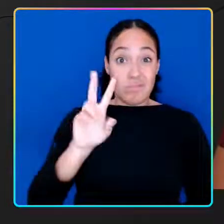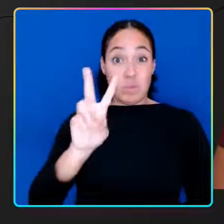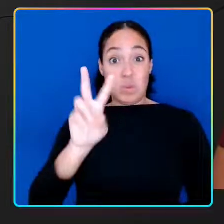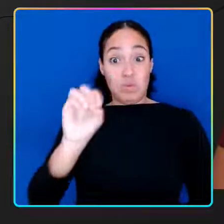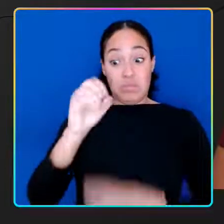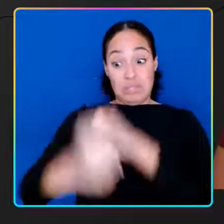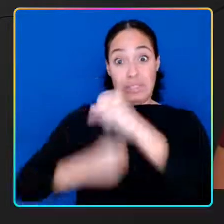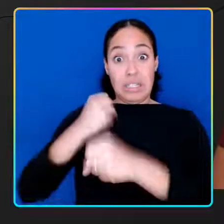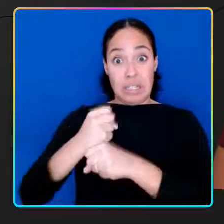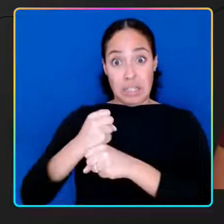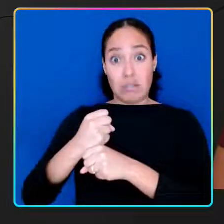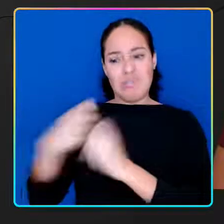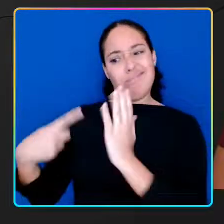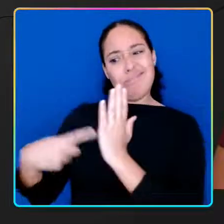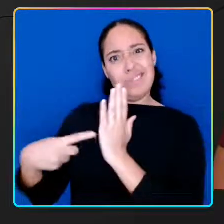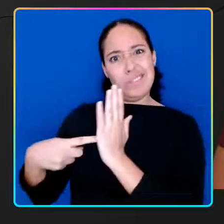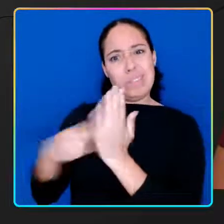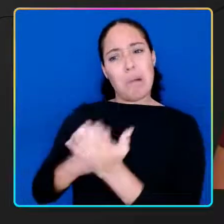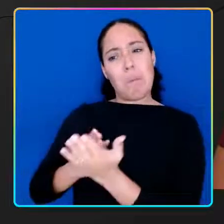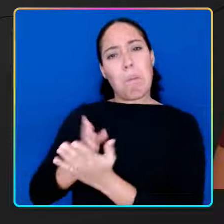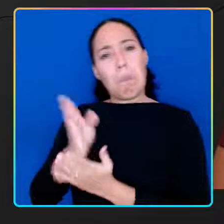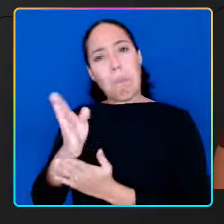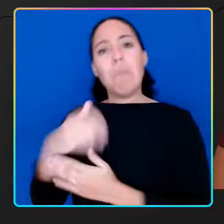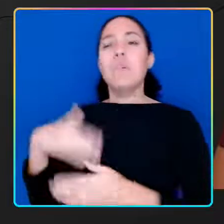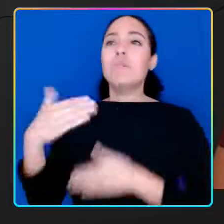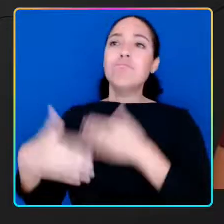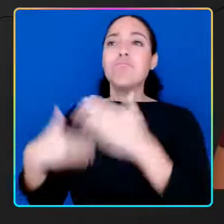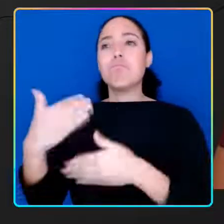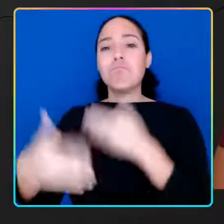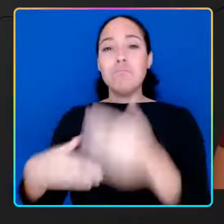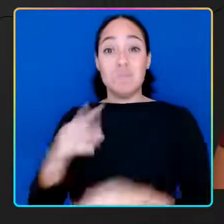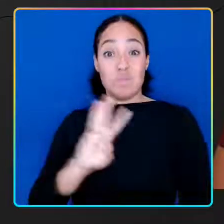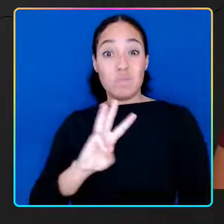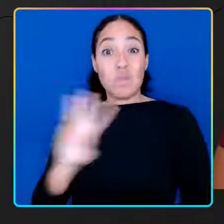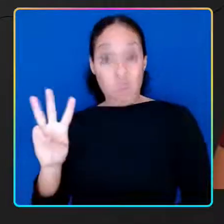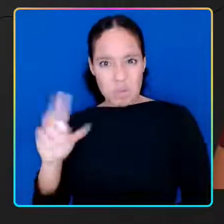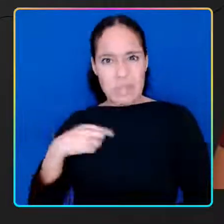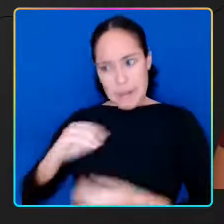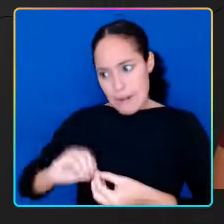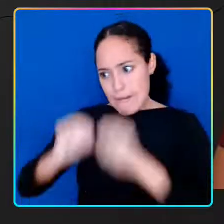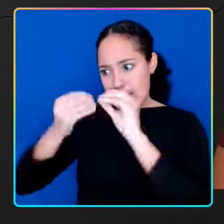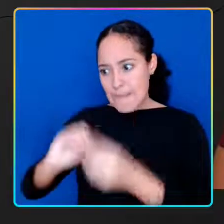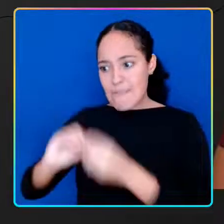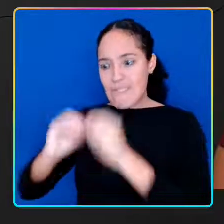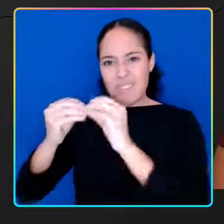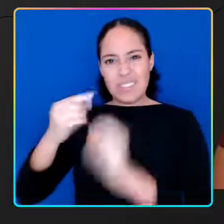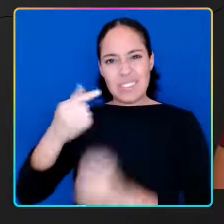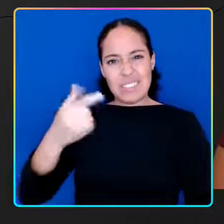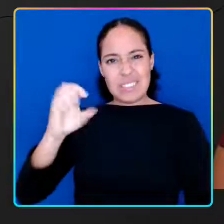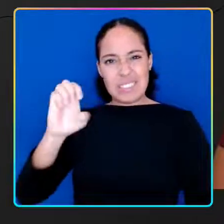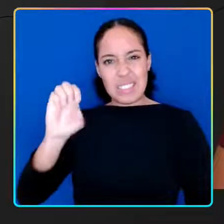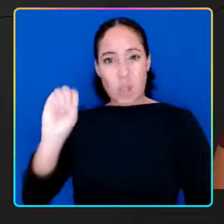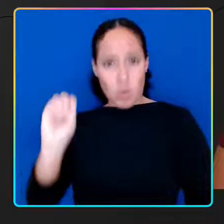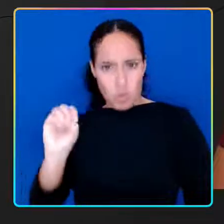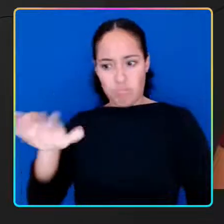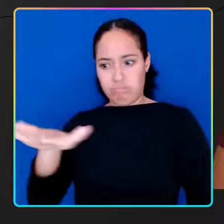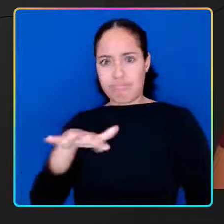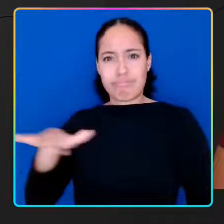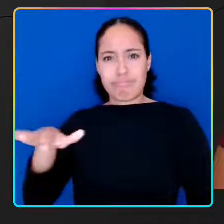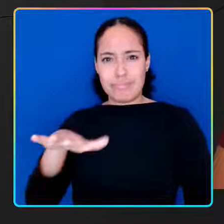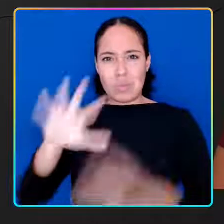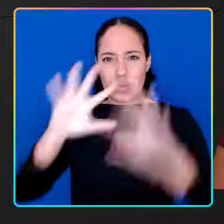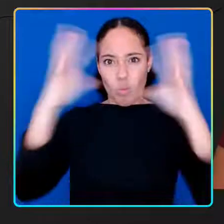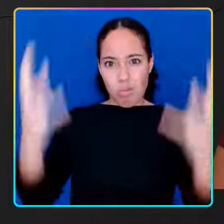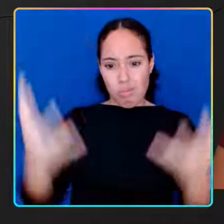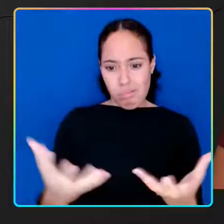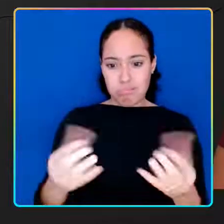got my start building websites in the geospatial information systems industry. So essentially, we built one of the first web